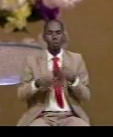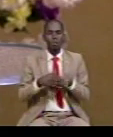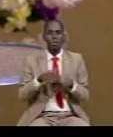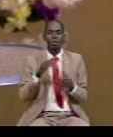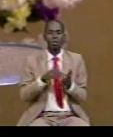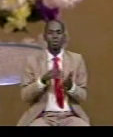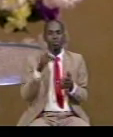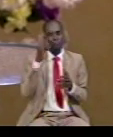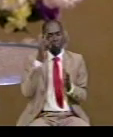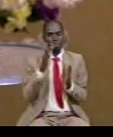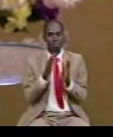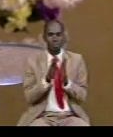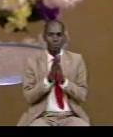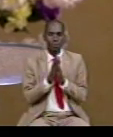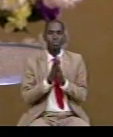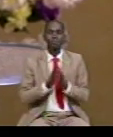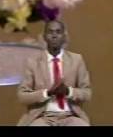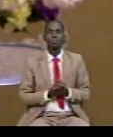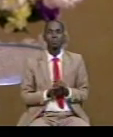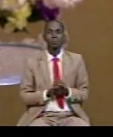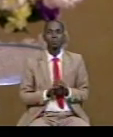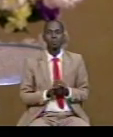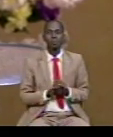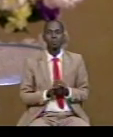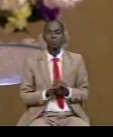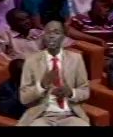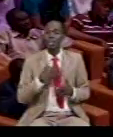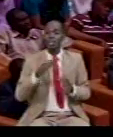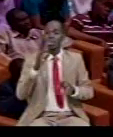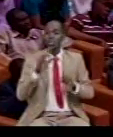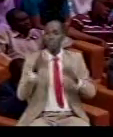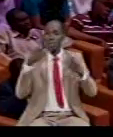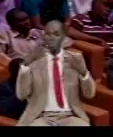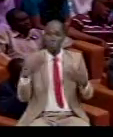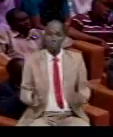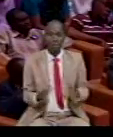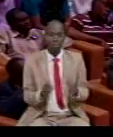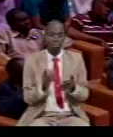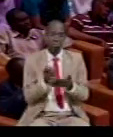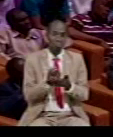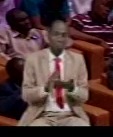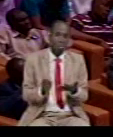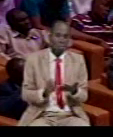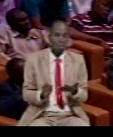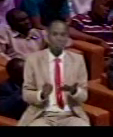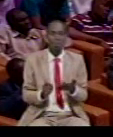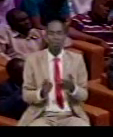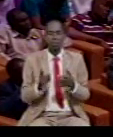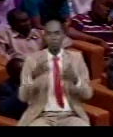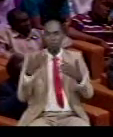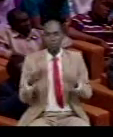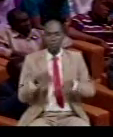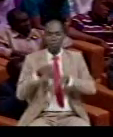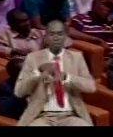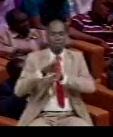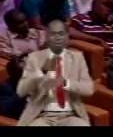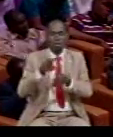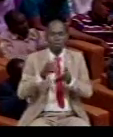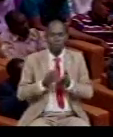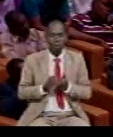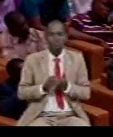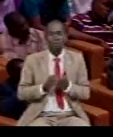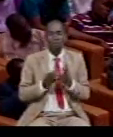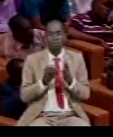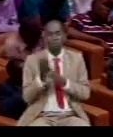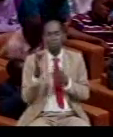While we are doing that, getting the forms filled, please keep praying, keep preparing your